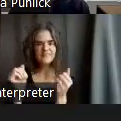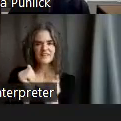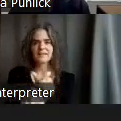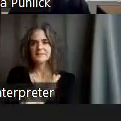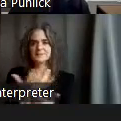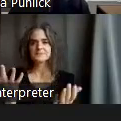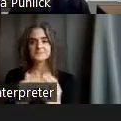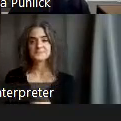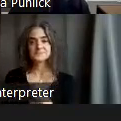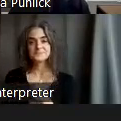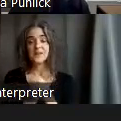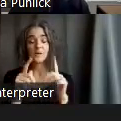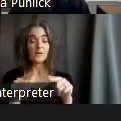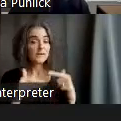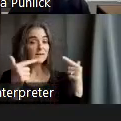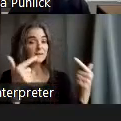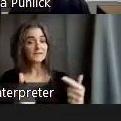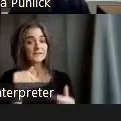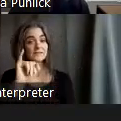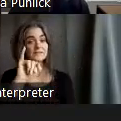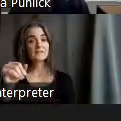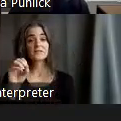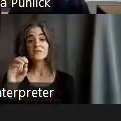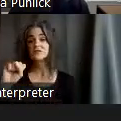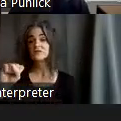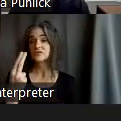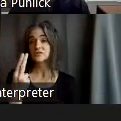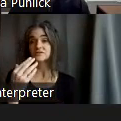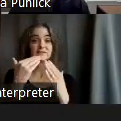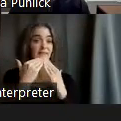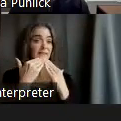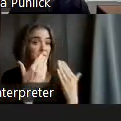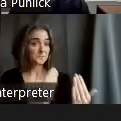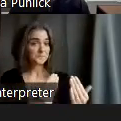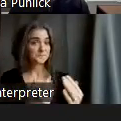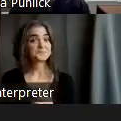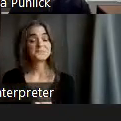And with that, I think I'll turn it over to you, Josh. Thank you.